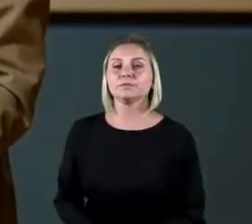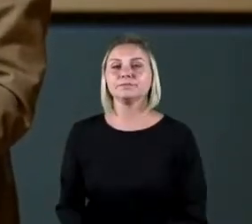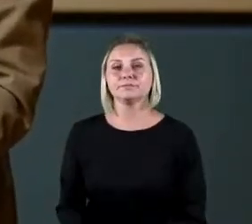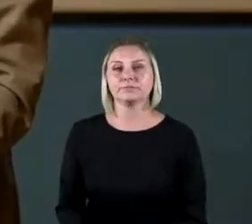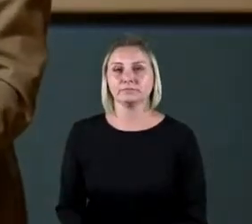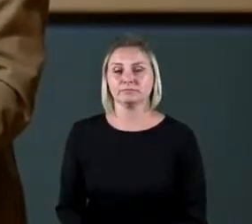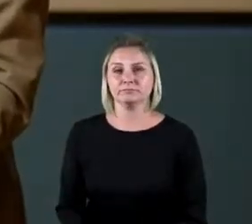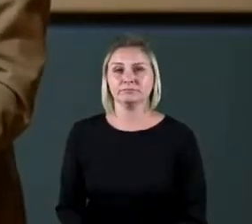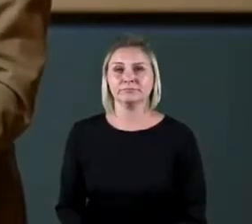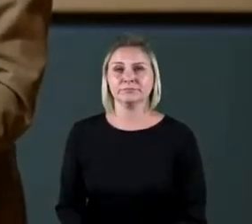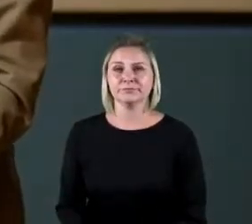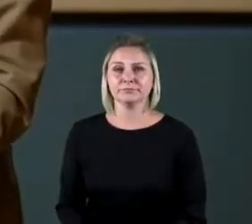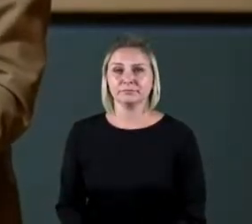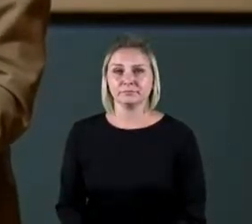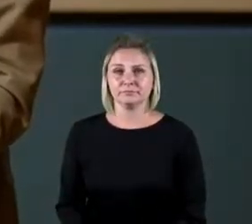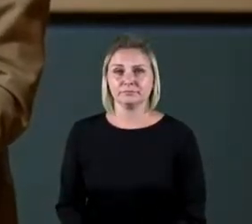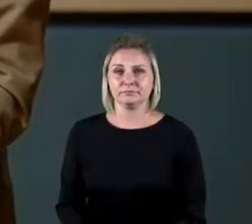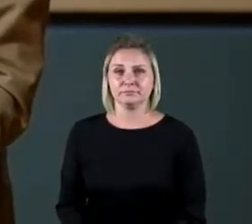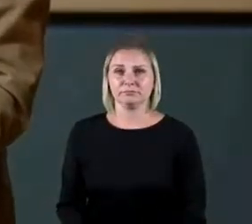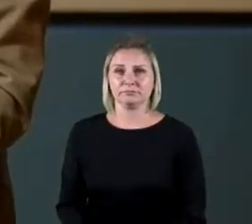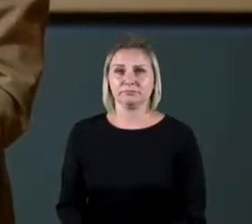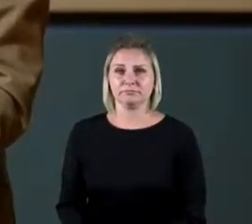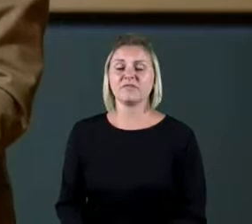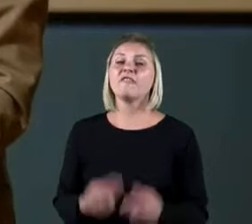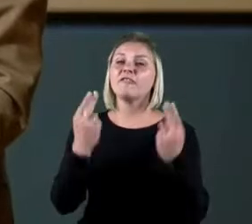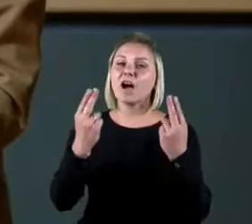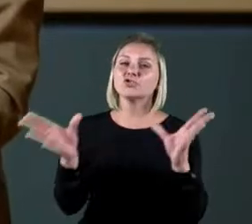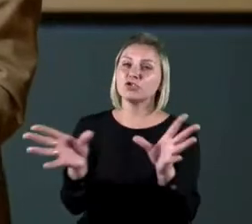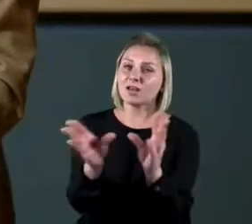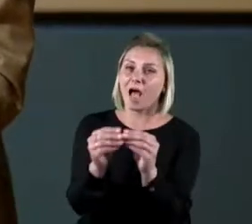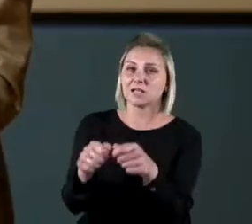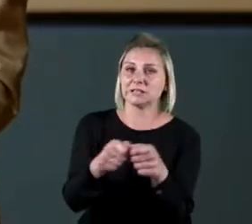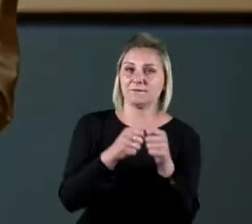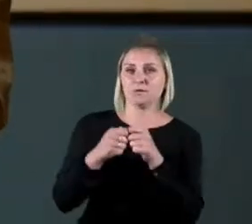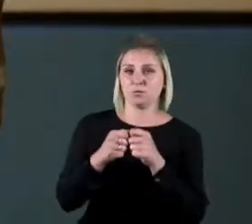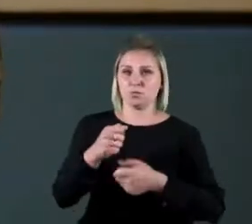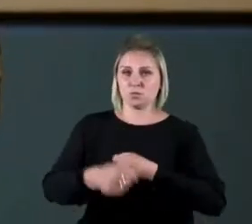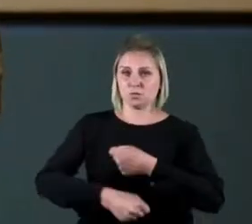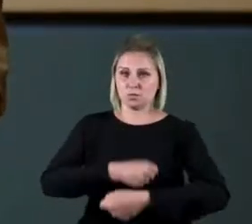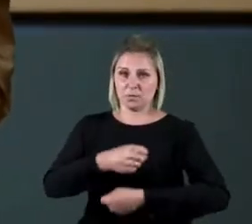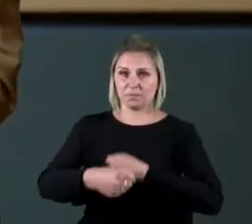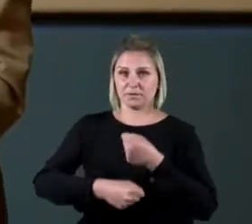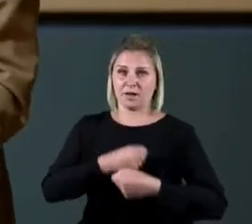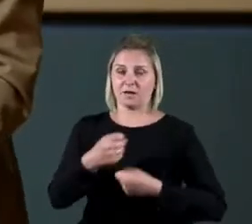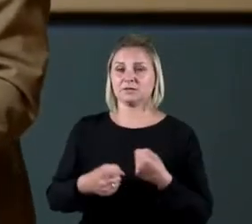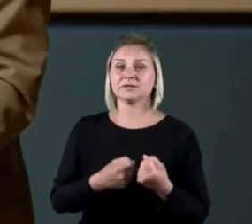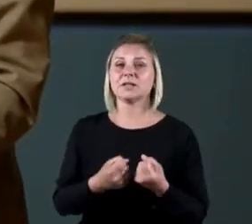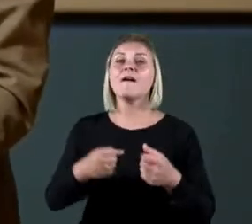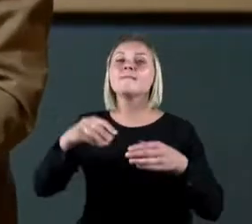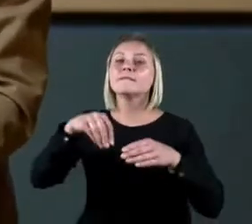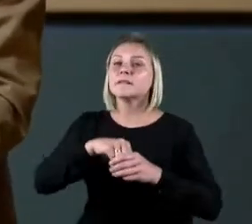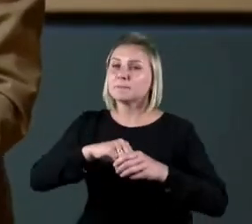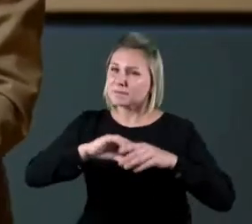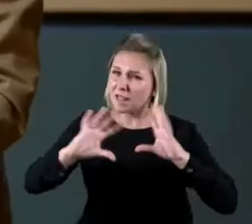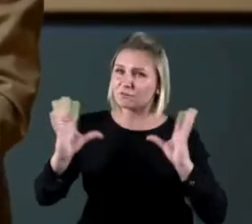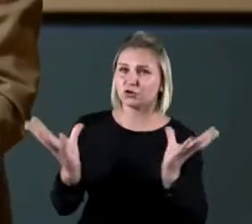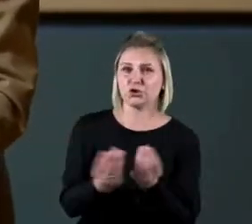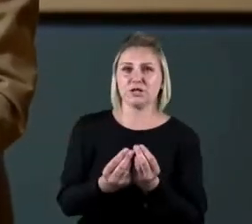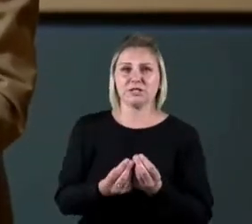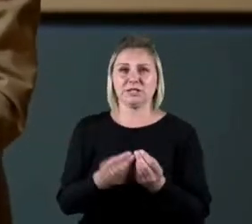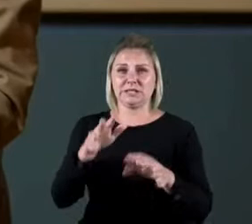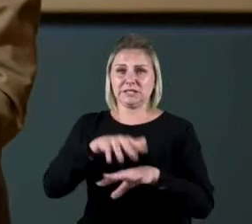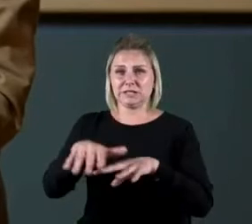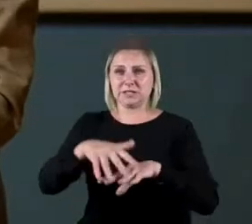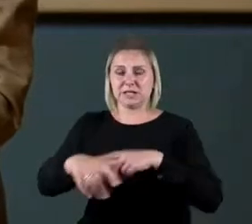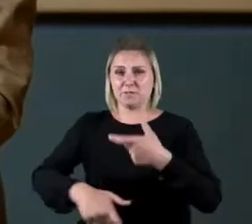for collaboration. We've spoken about the need for inclusive systems for all. And we've also spoken today a lot about